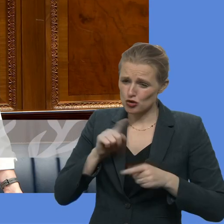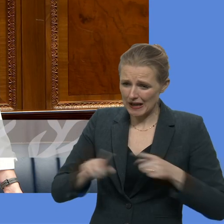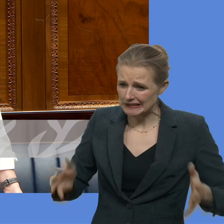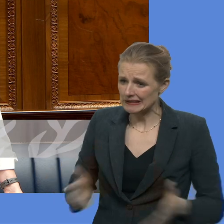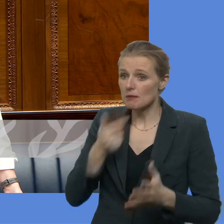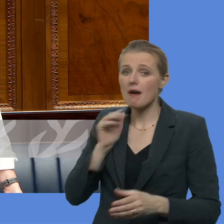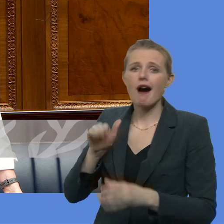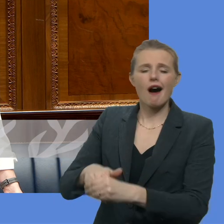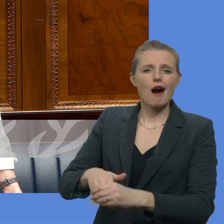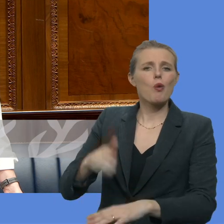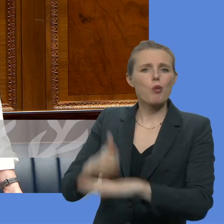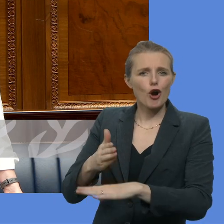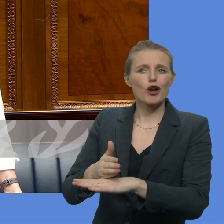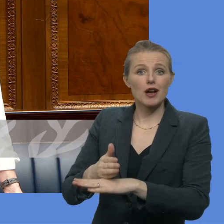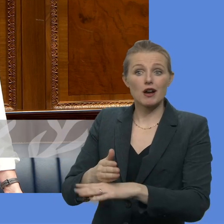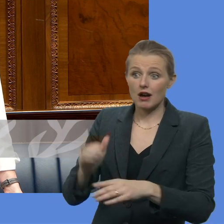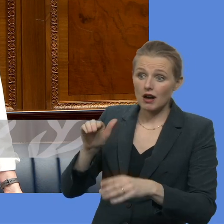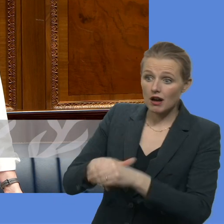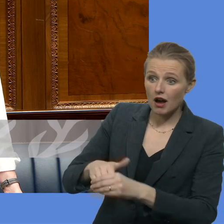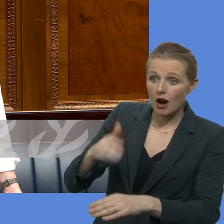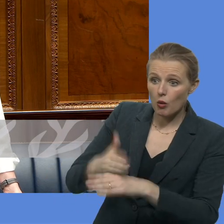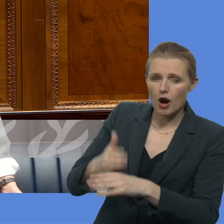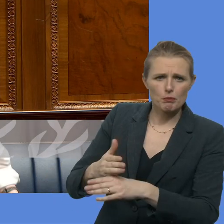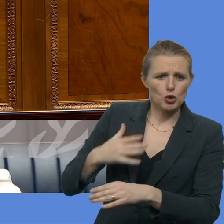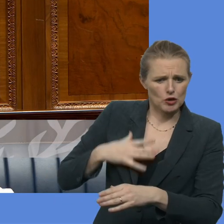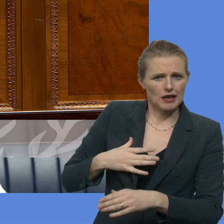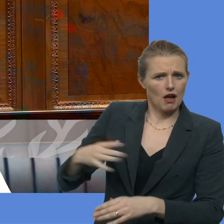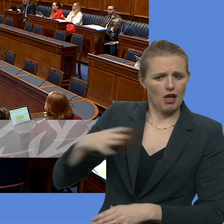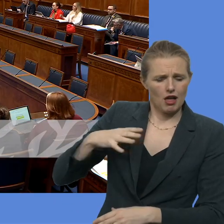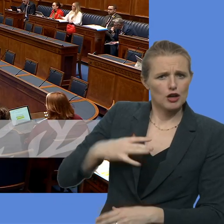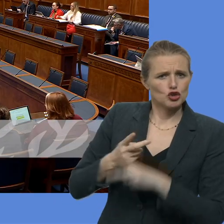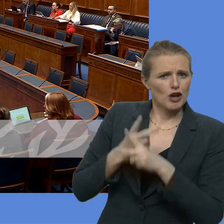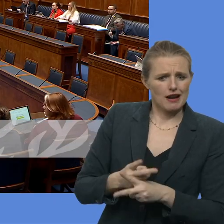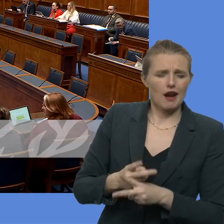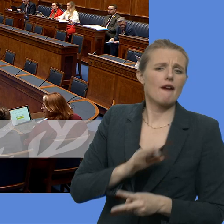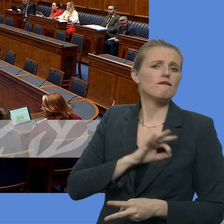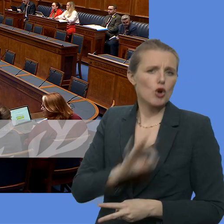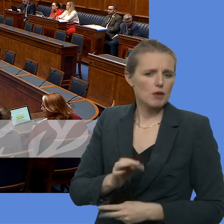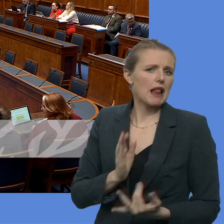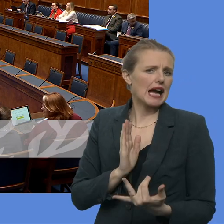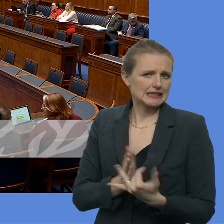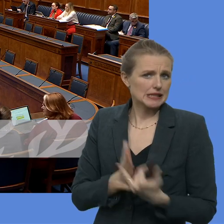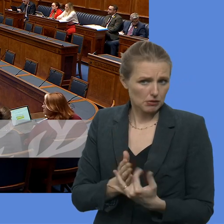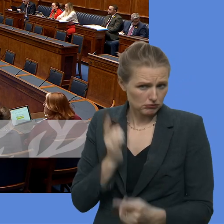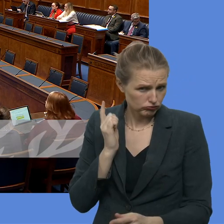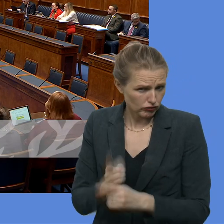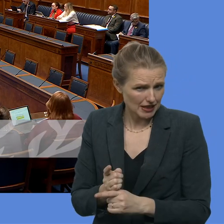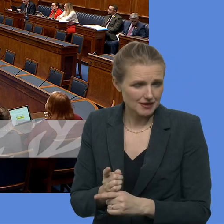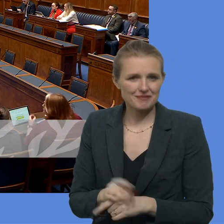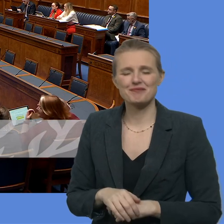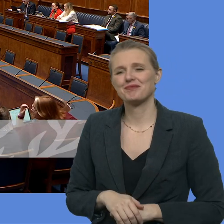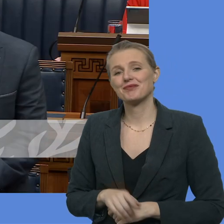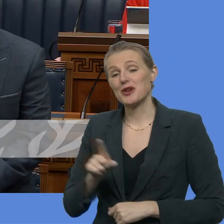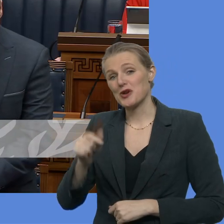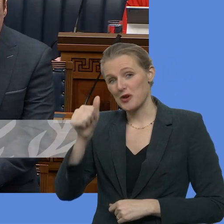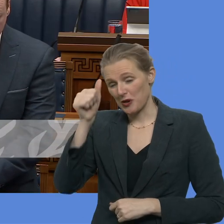there is affordable, accessible childcare available for parents to do so? Minister. Yes, well, Mr. Speaker, the member will not be surprised to hear